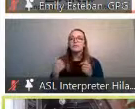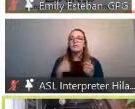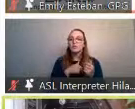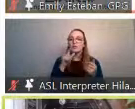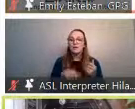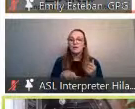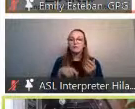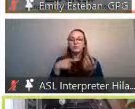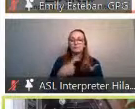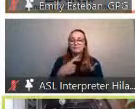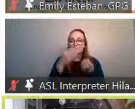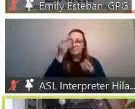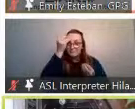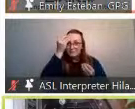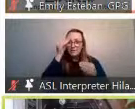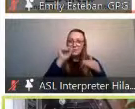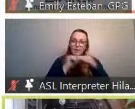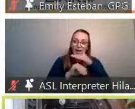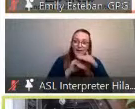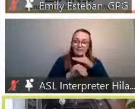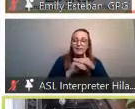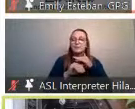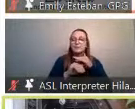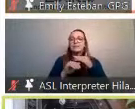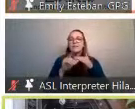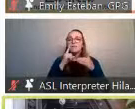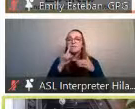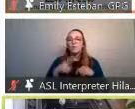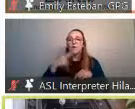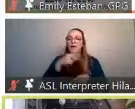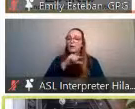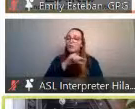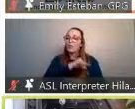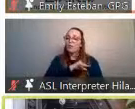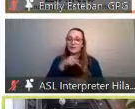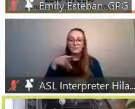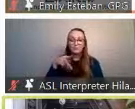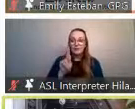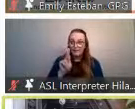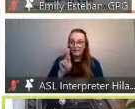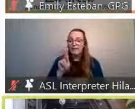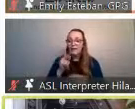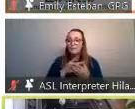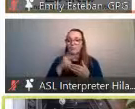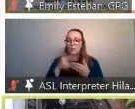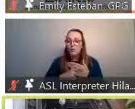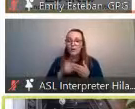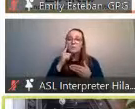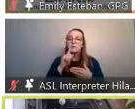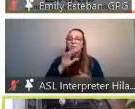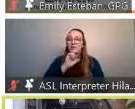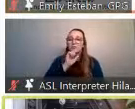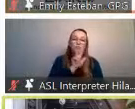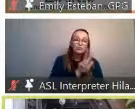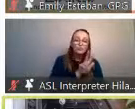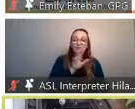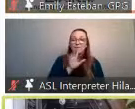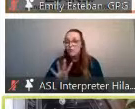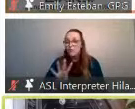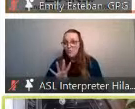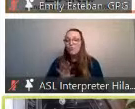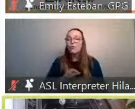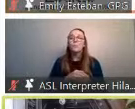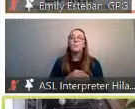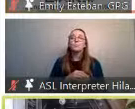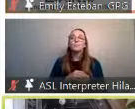access and to quality standards for high-quality preschool programs for 3- and 4-year-old children. We would like you to reflect